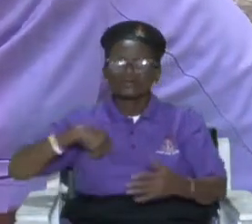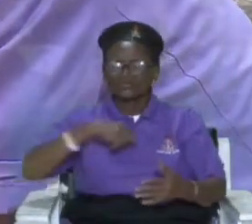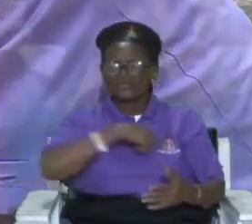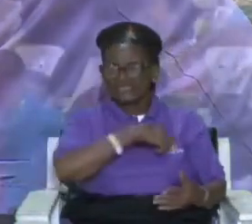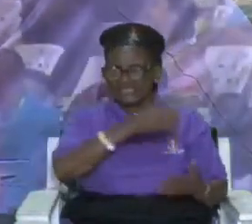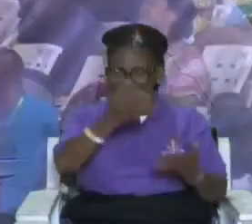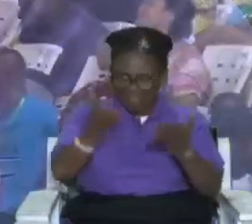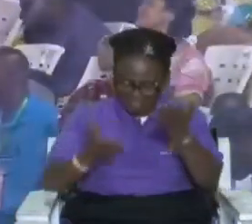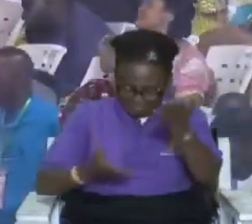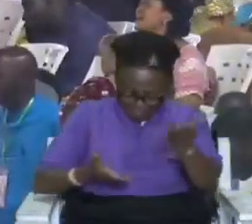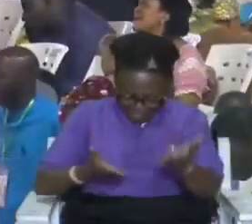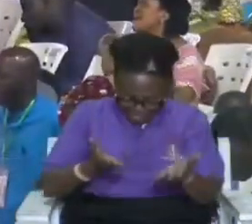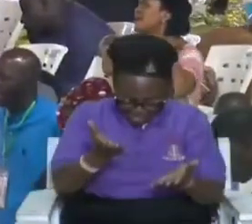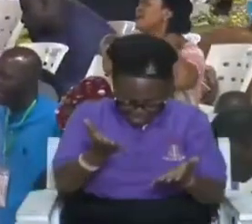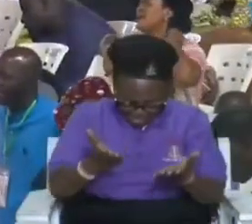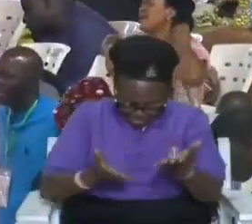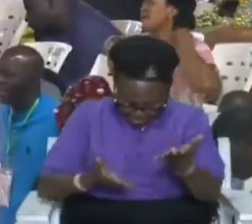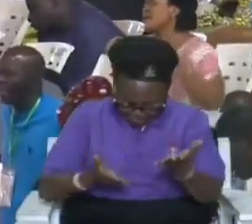we